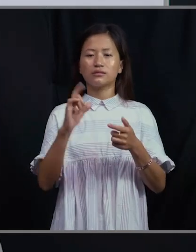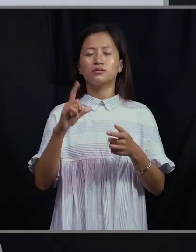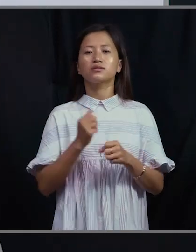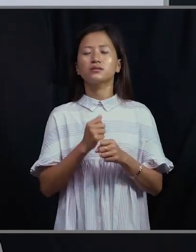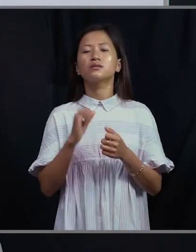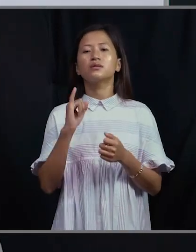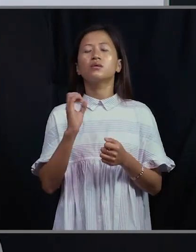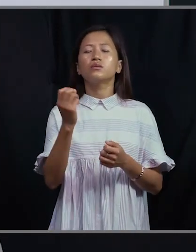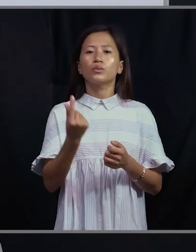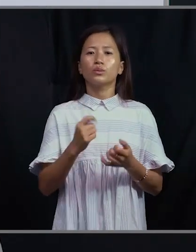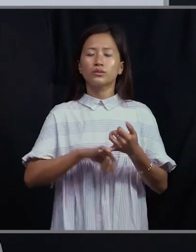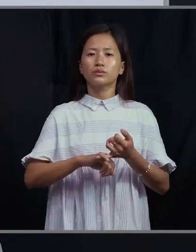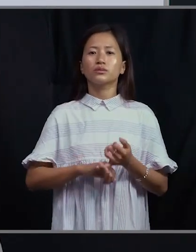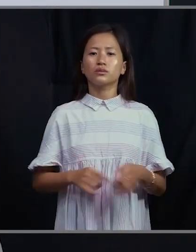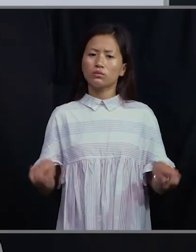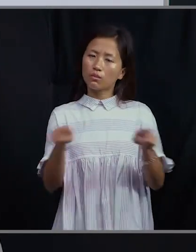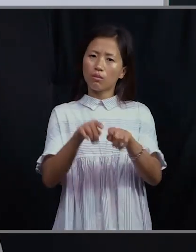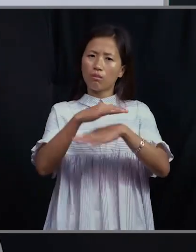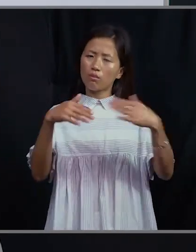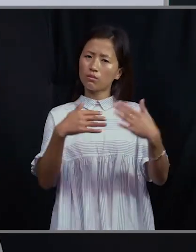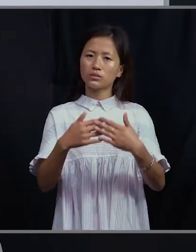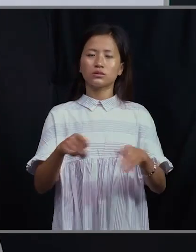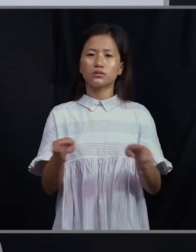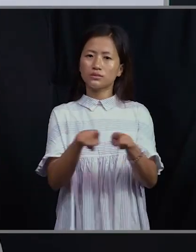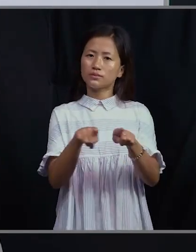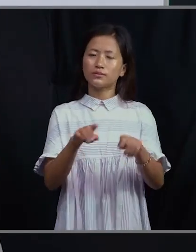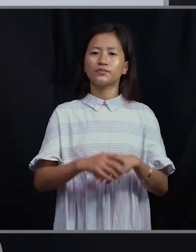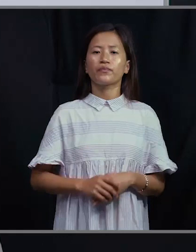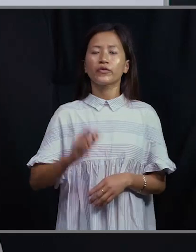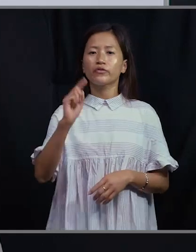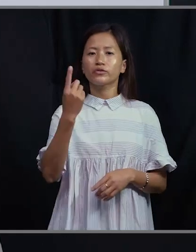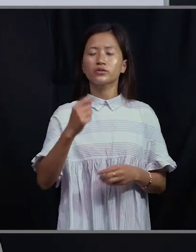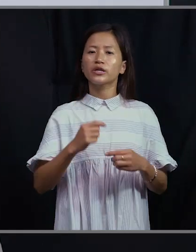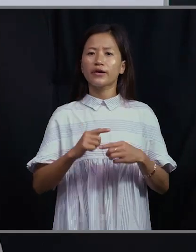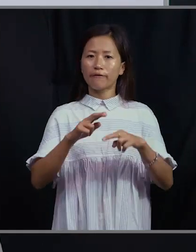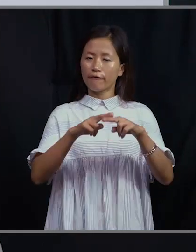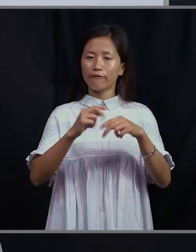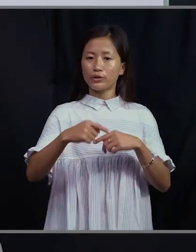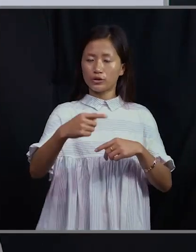than that, okay, the features are almost the same. Okay, so the first feature among the